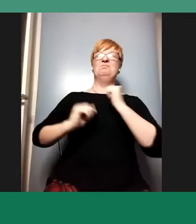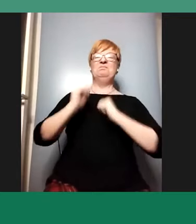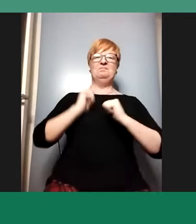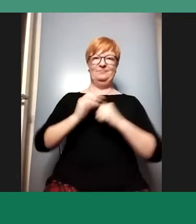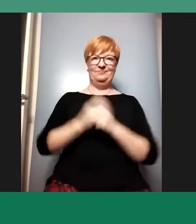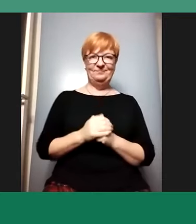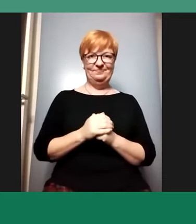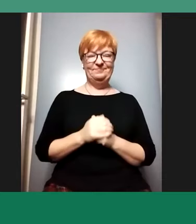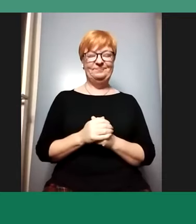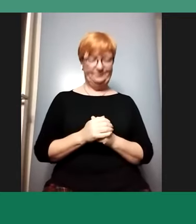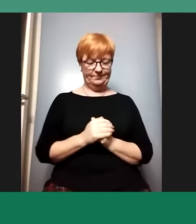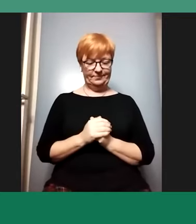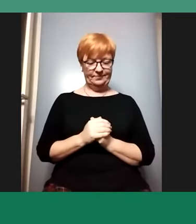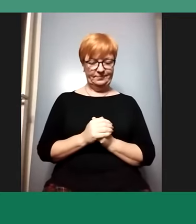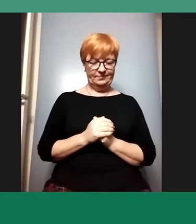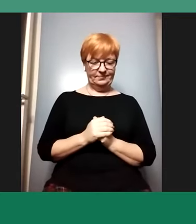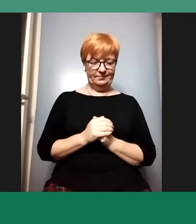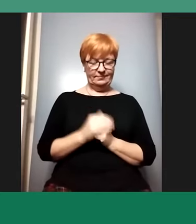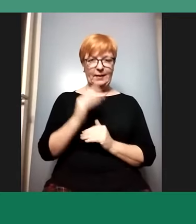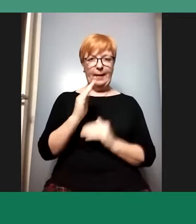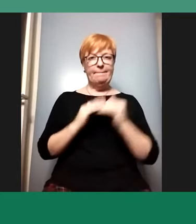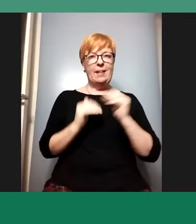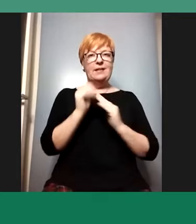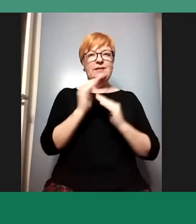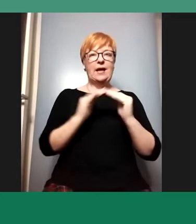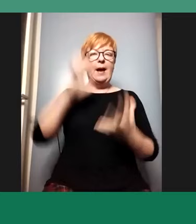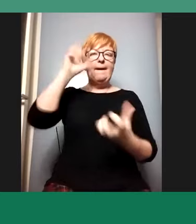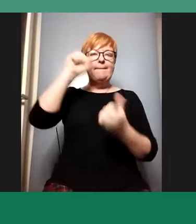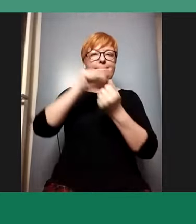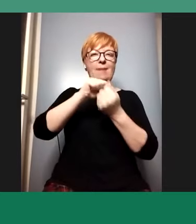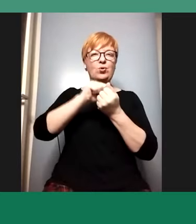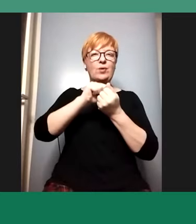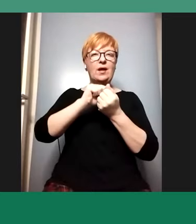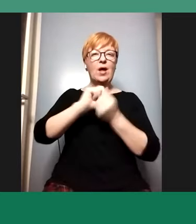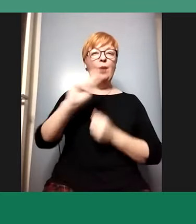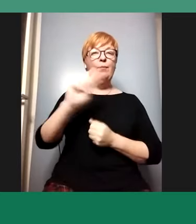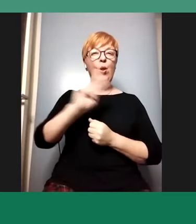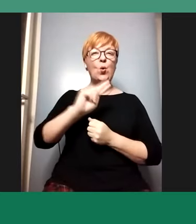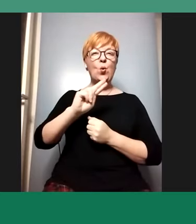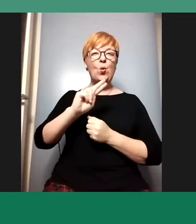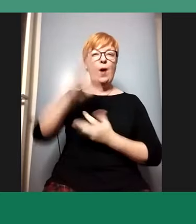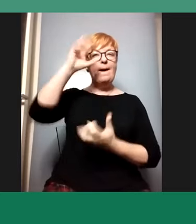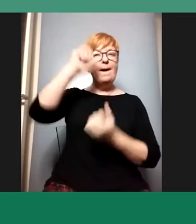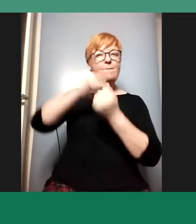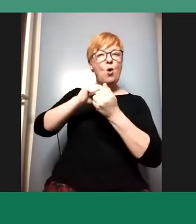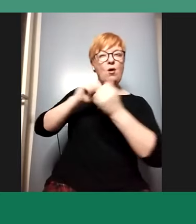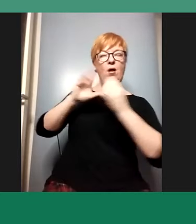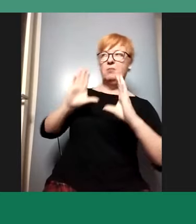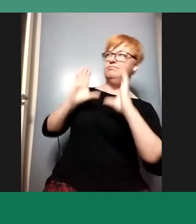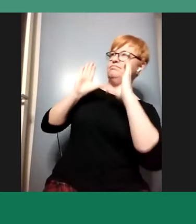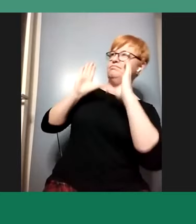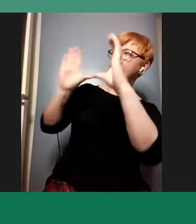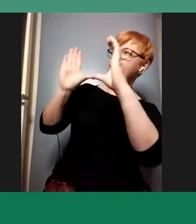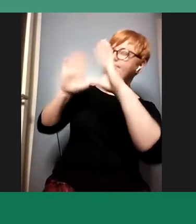a memory, a blue memorial, putting up a plaque, consecrating the space where